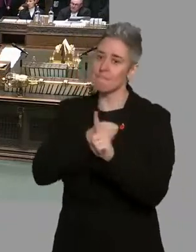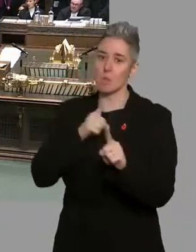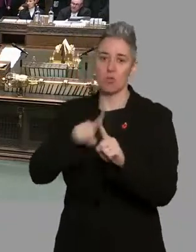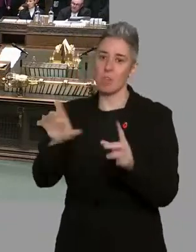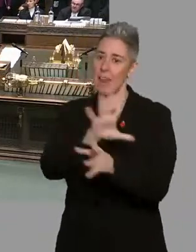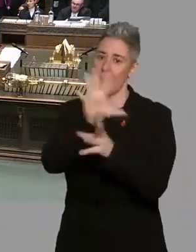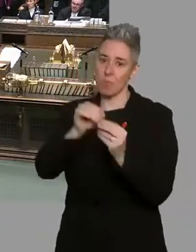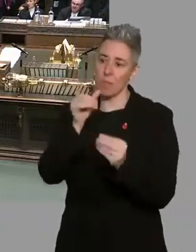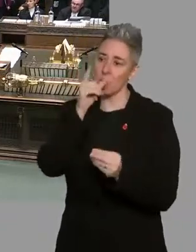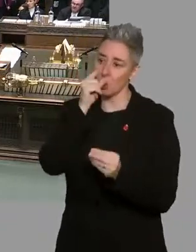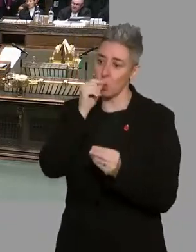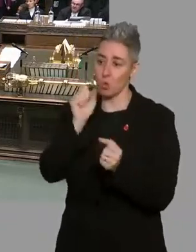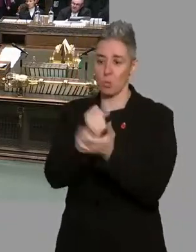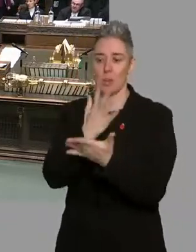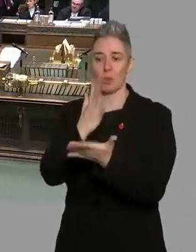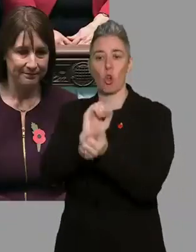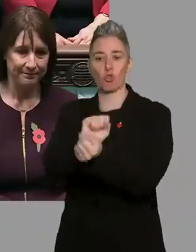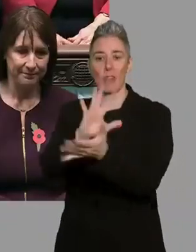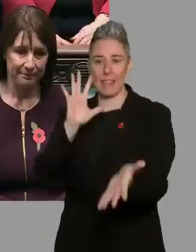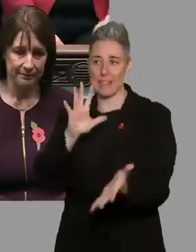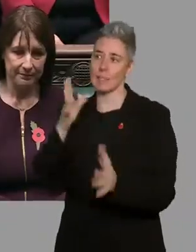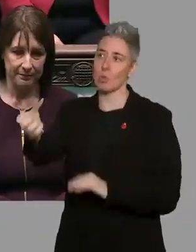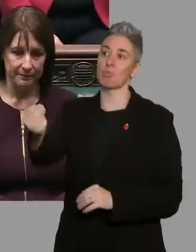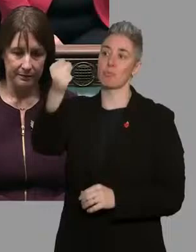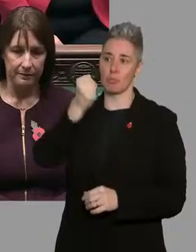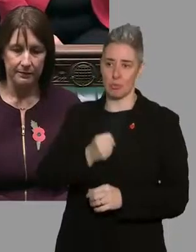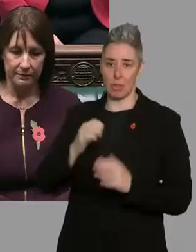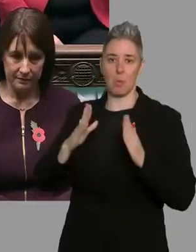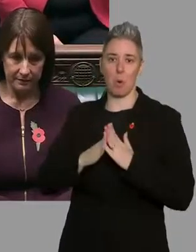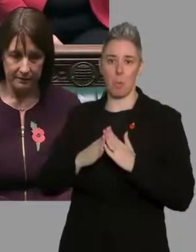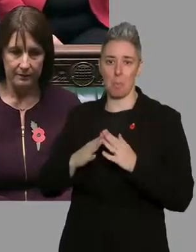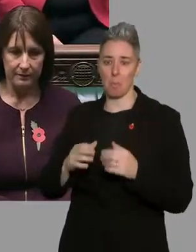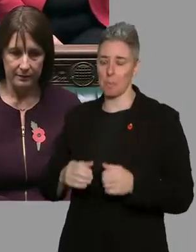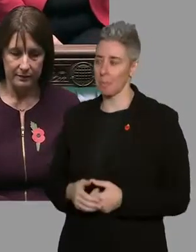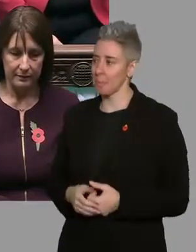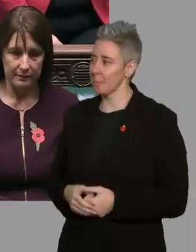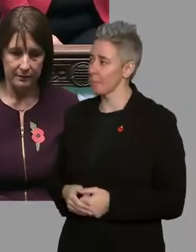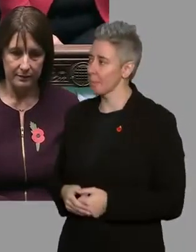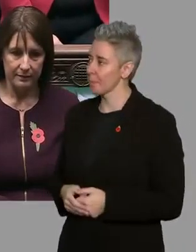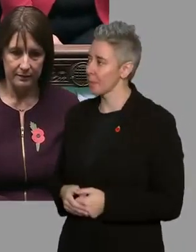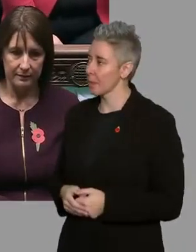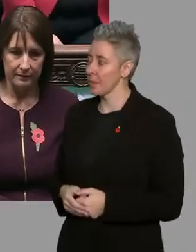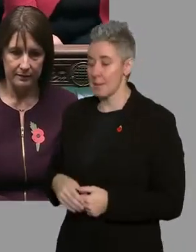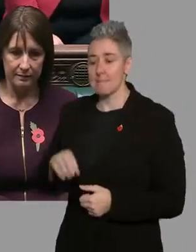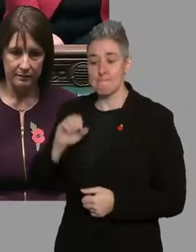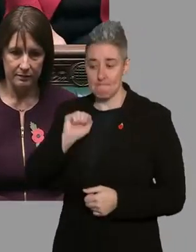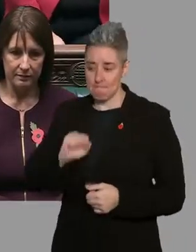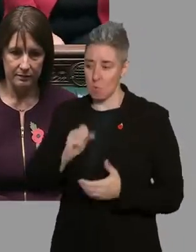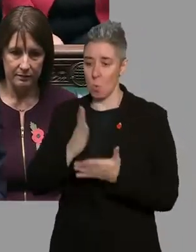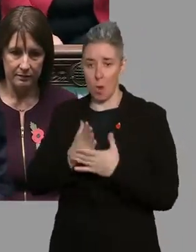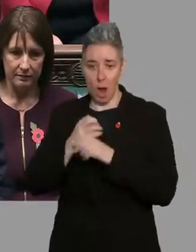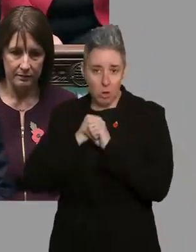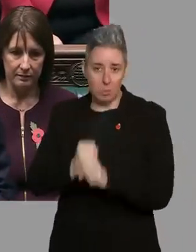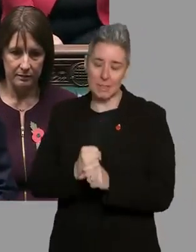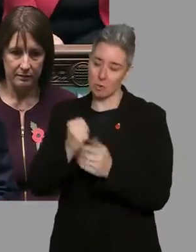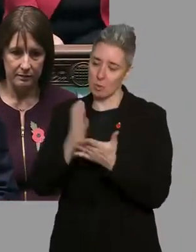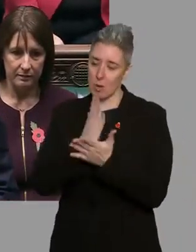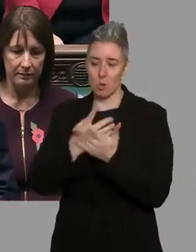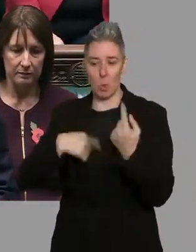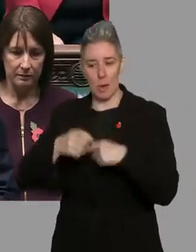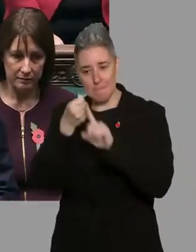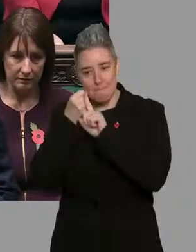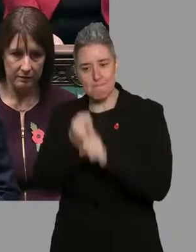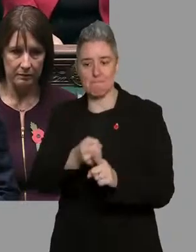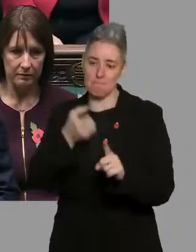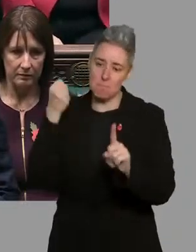Yes, we're absolutely committed to pushing the Government of India on this really important case. And the Foreign Secretary has raised it and will